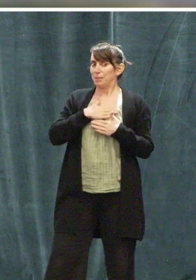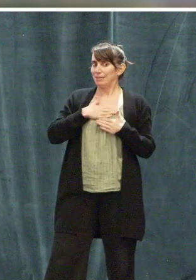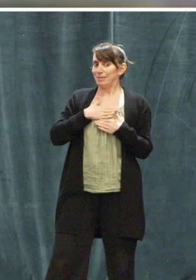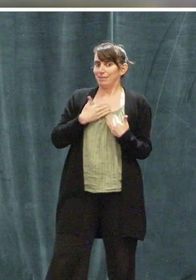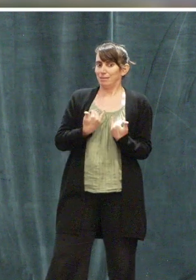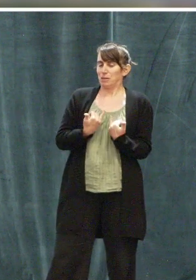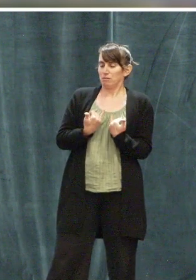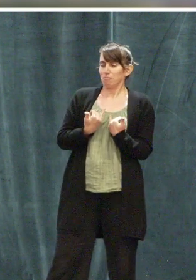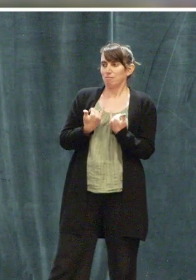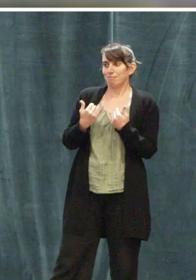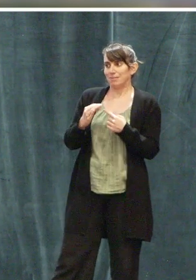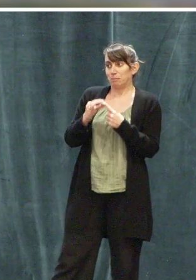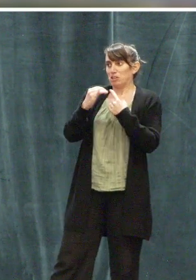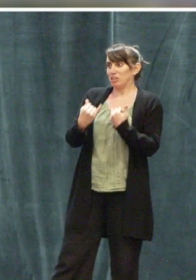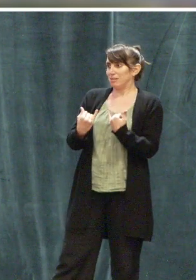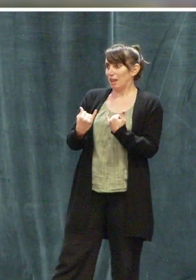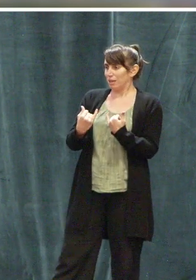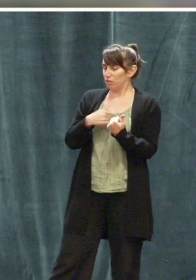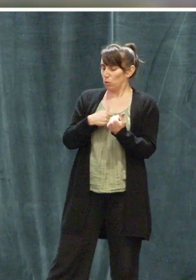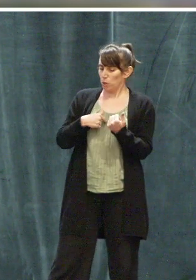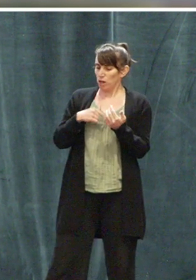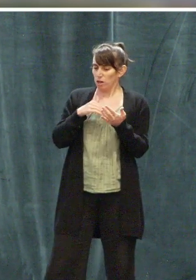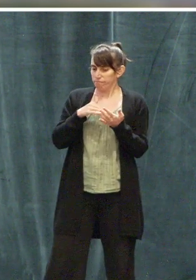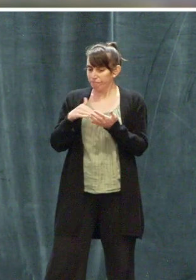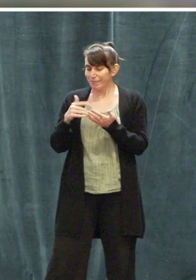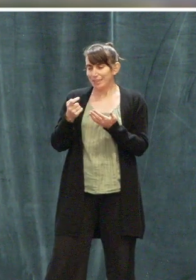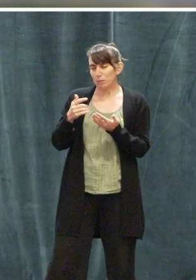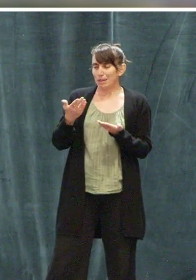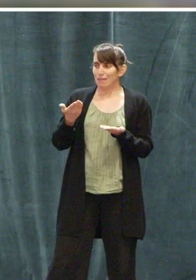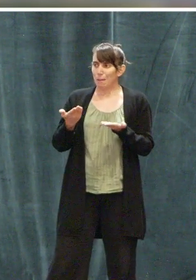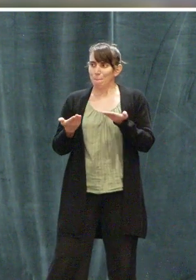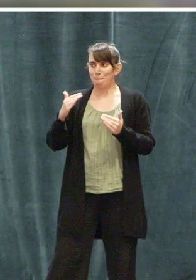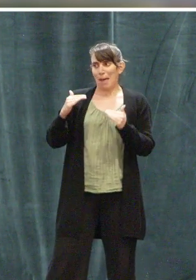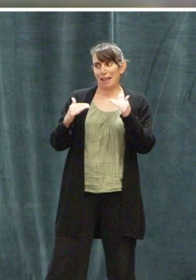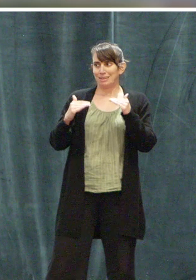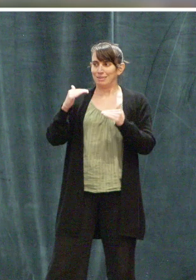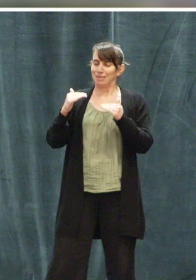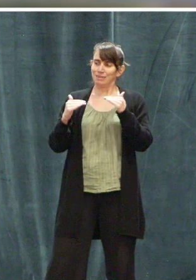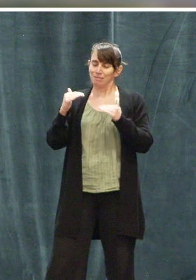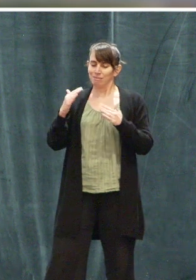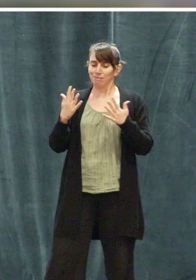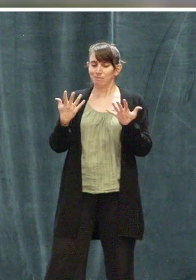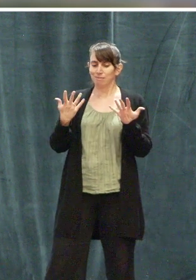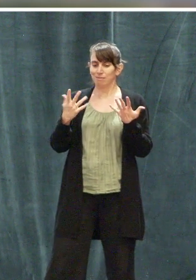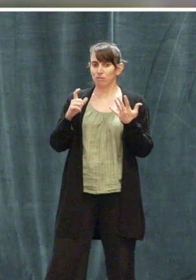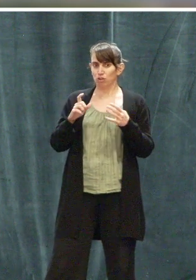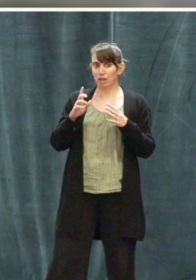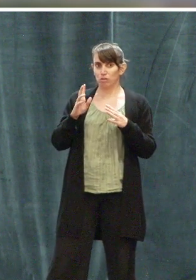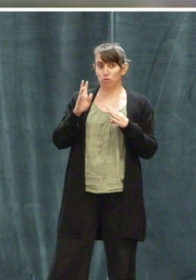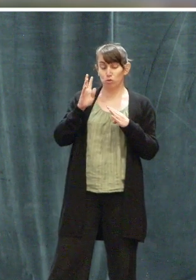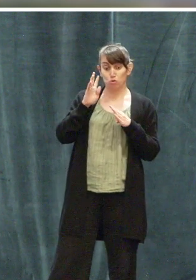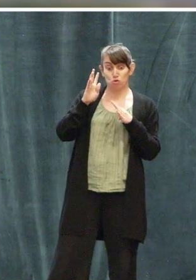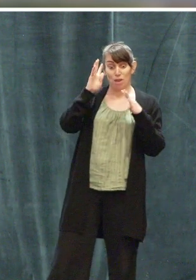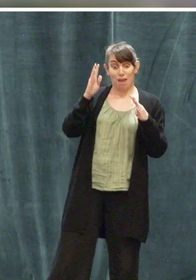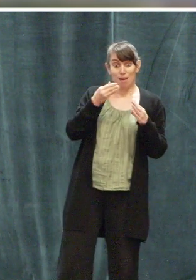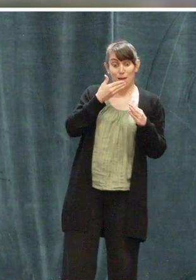And so we are looking at that. And it's a bit of a balancing act between kind of trying to create a more sustainable environment